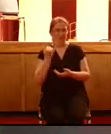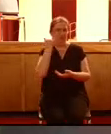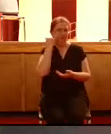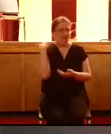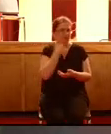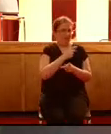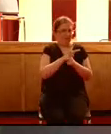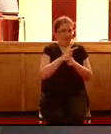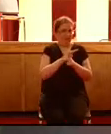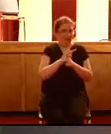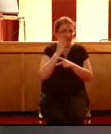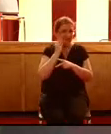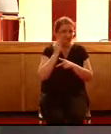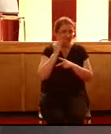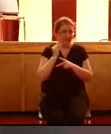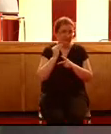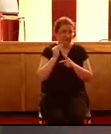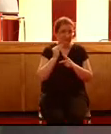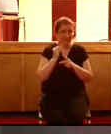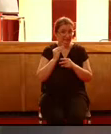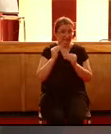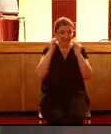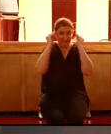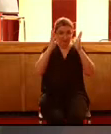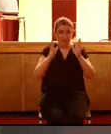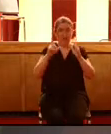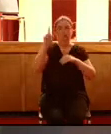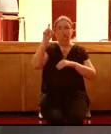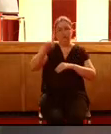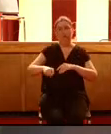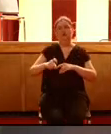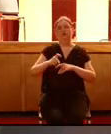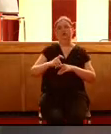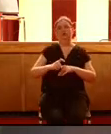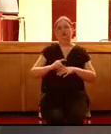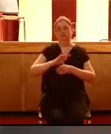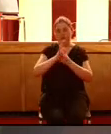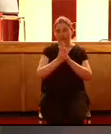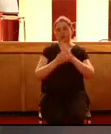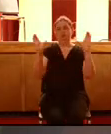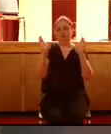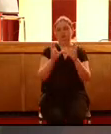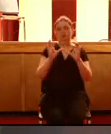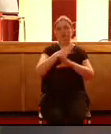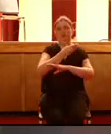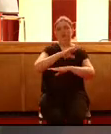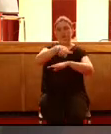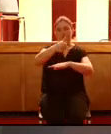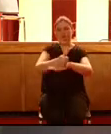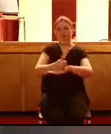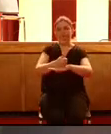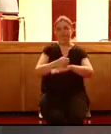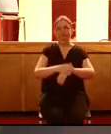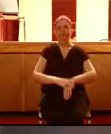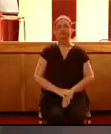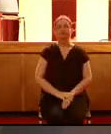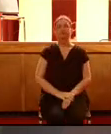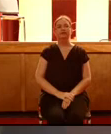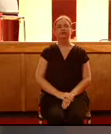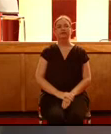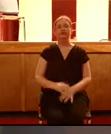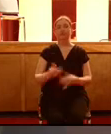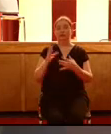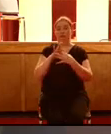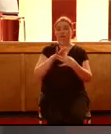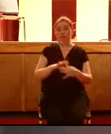teachers, we definitely need to get them certified and get them into place. When it comes to the teacher